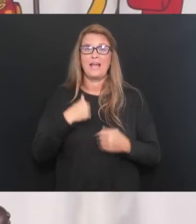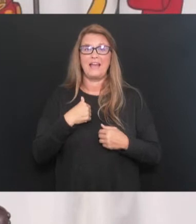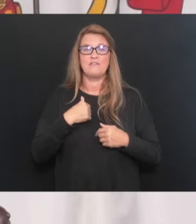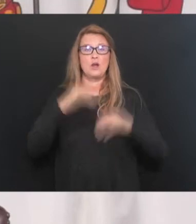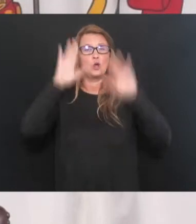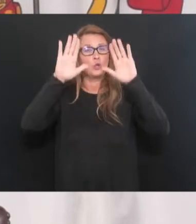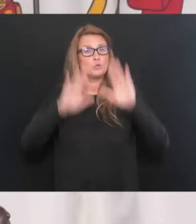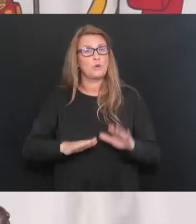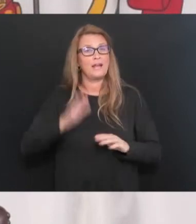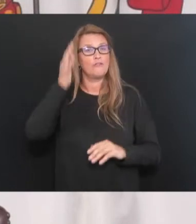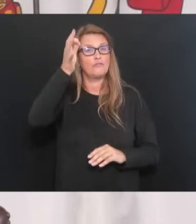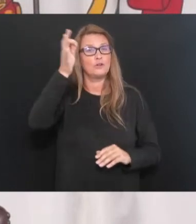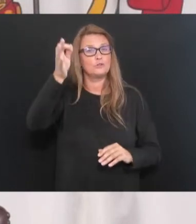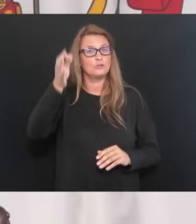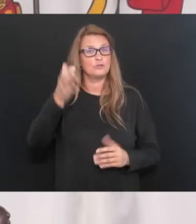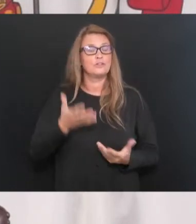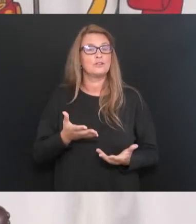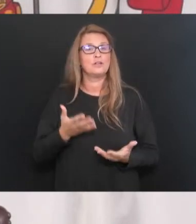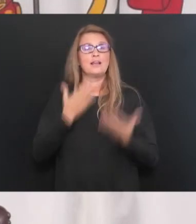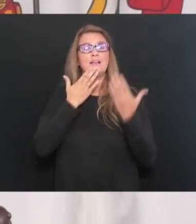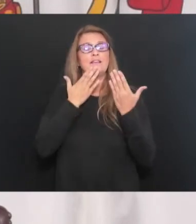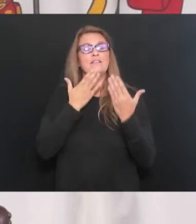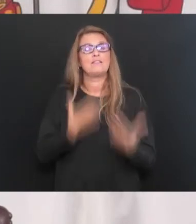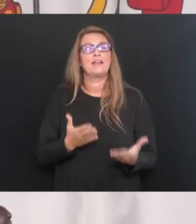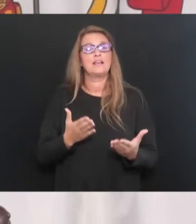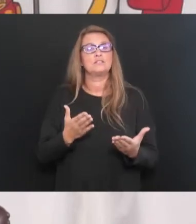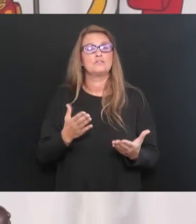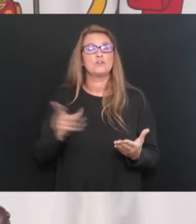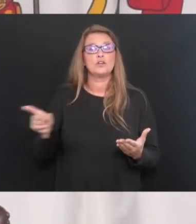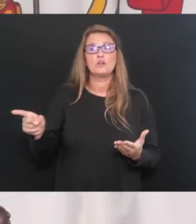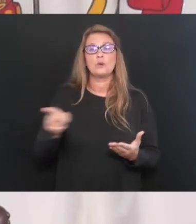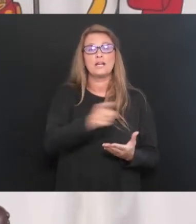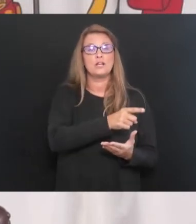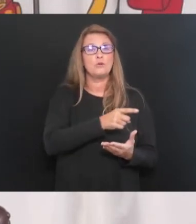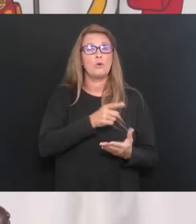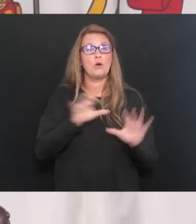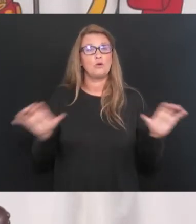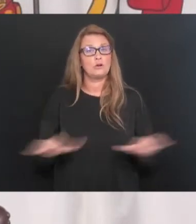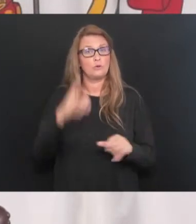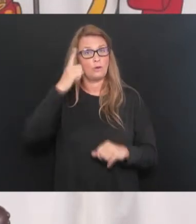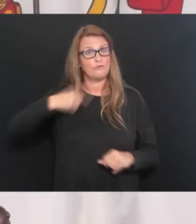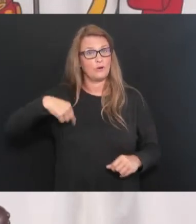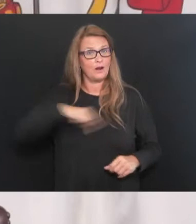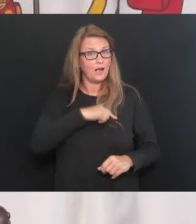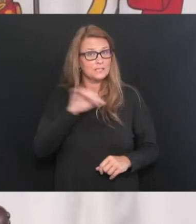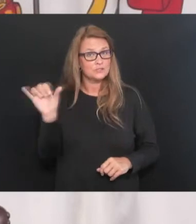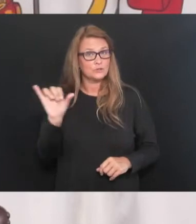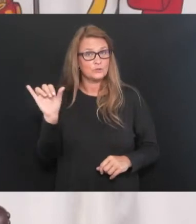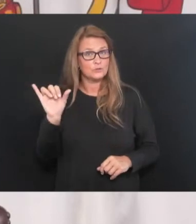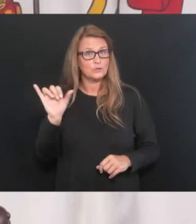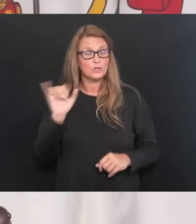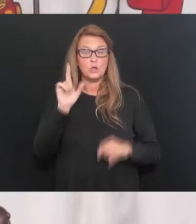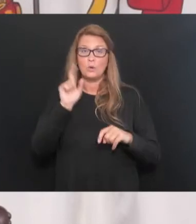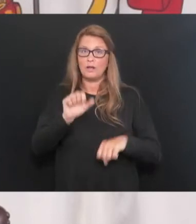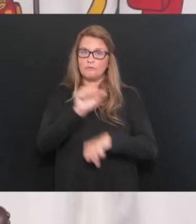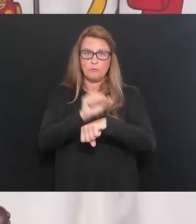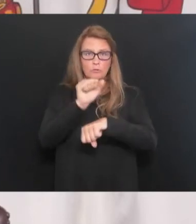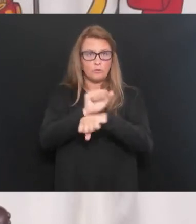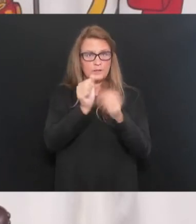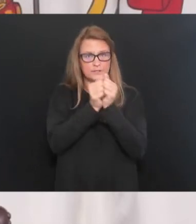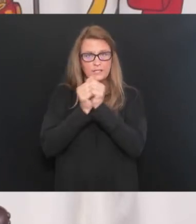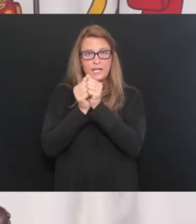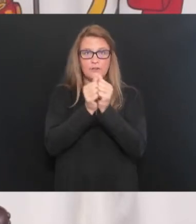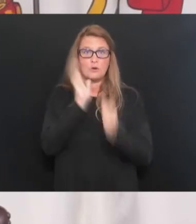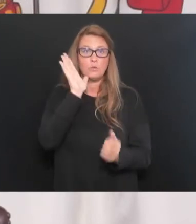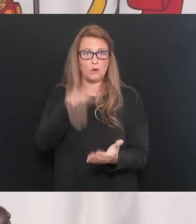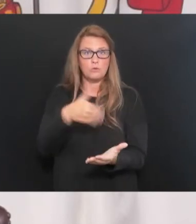days ahead of you. But thanks for all y'all are doing for all of us, too. We just all got to pull the rope together, and we'll get